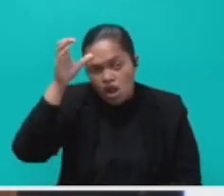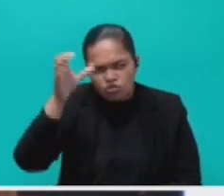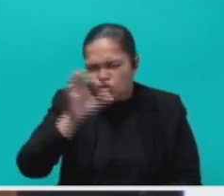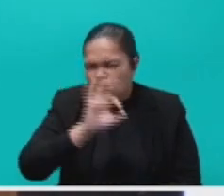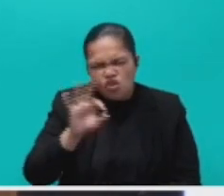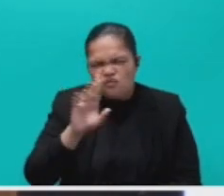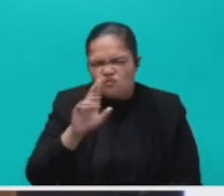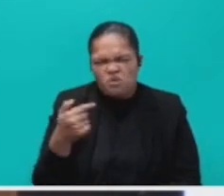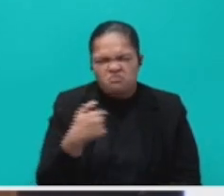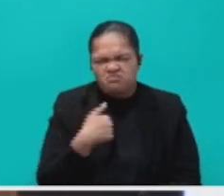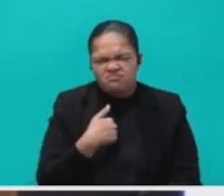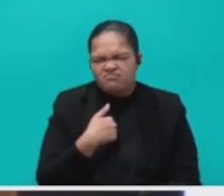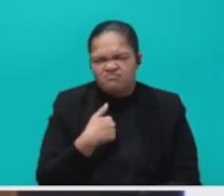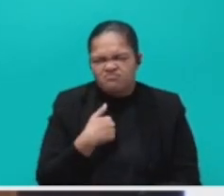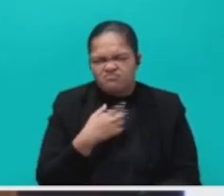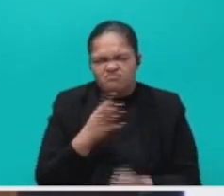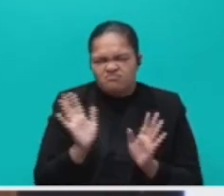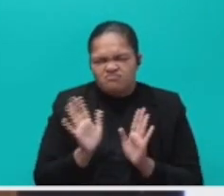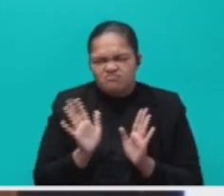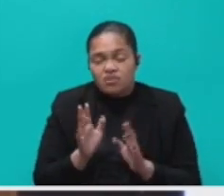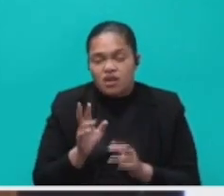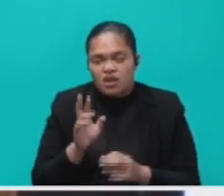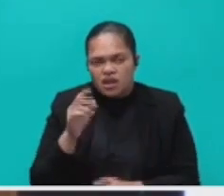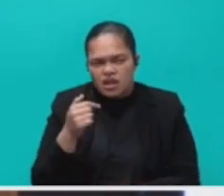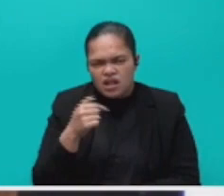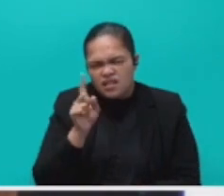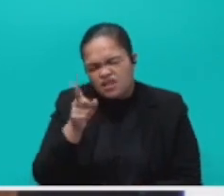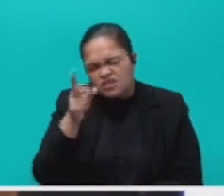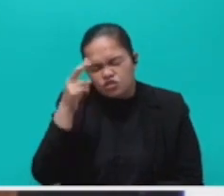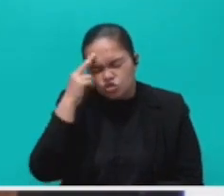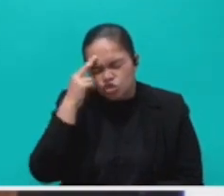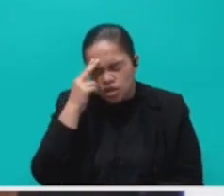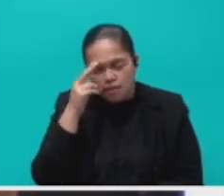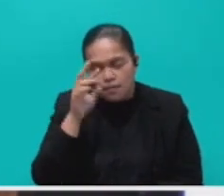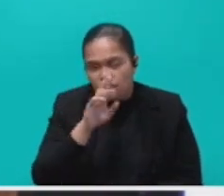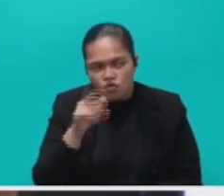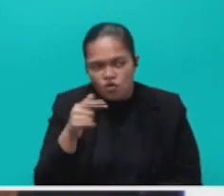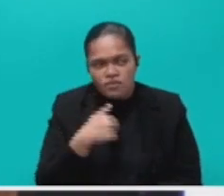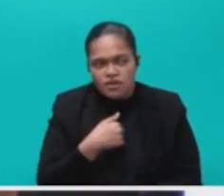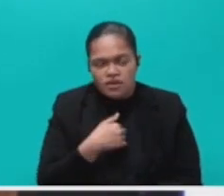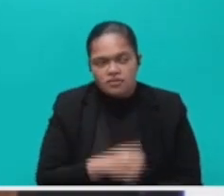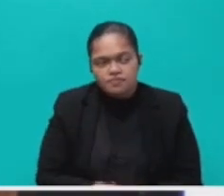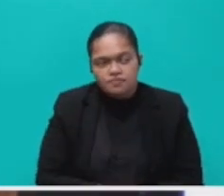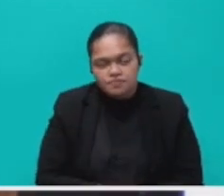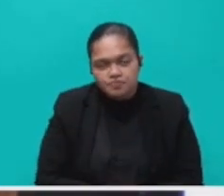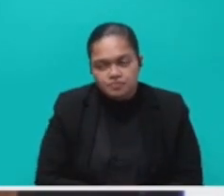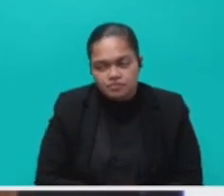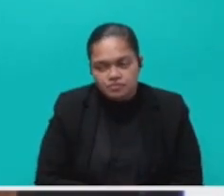me, really. That utopian dream is not for me, this is mine.